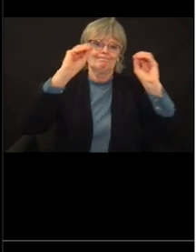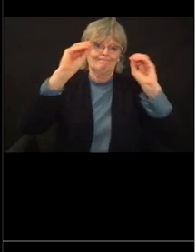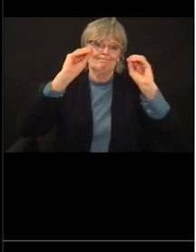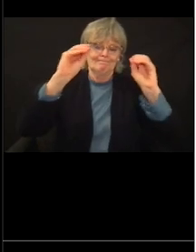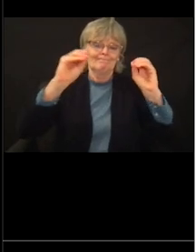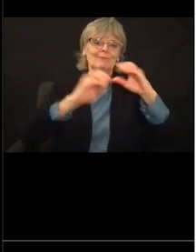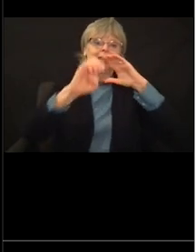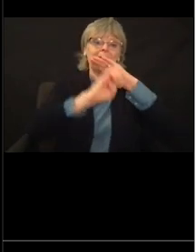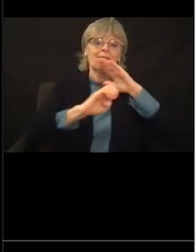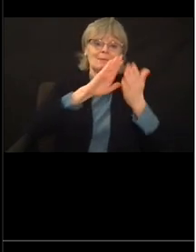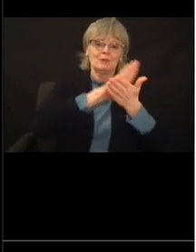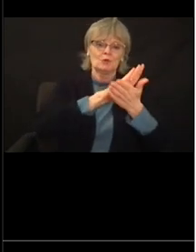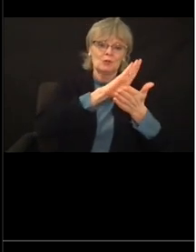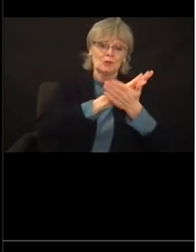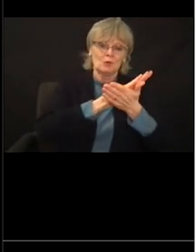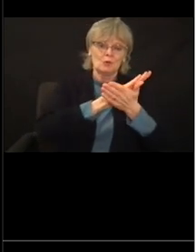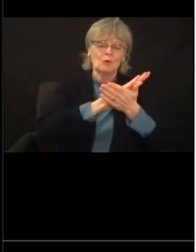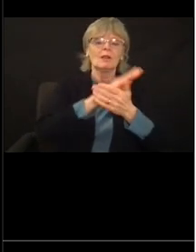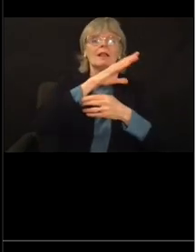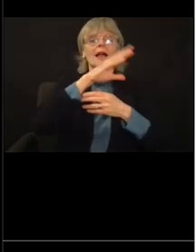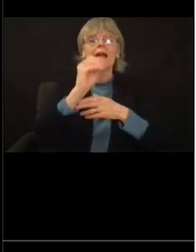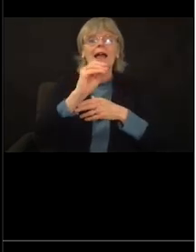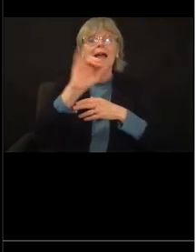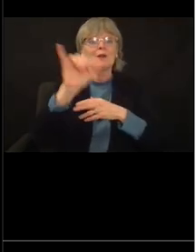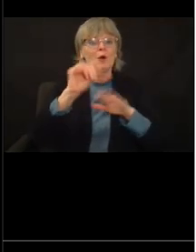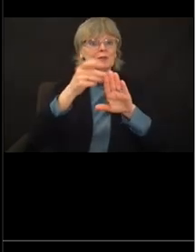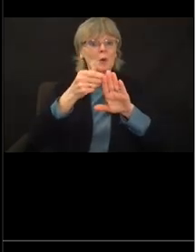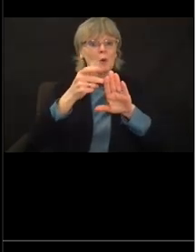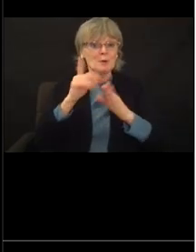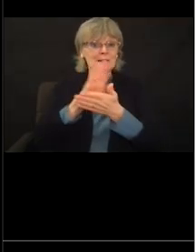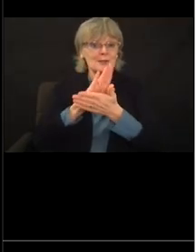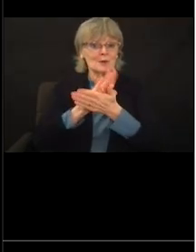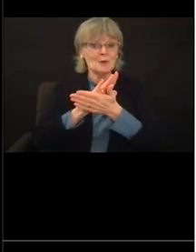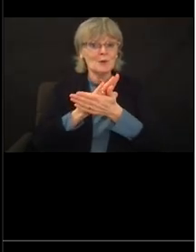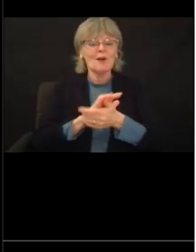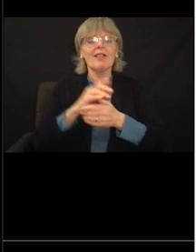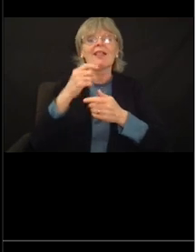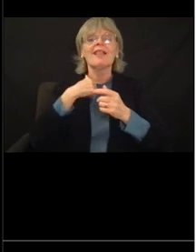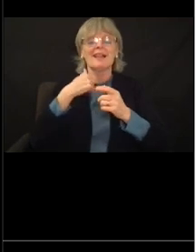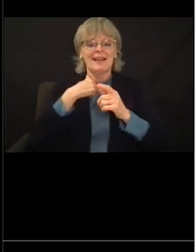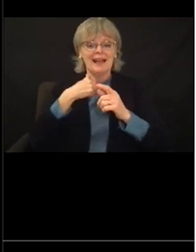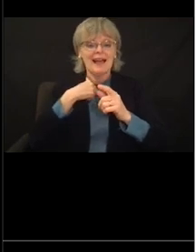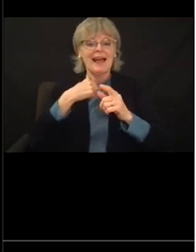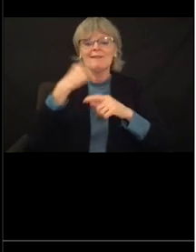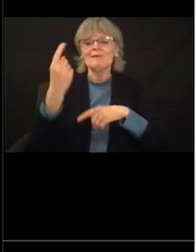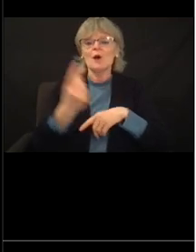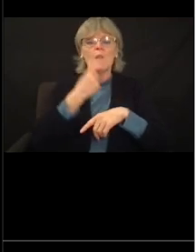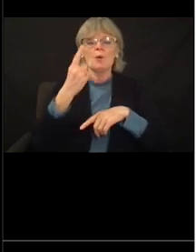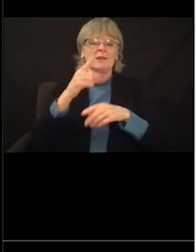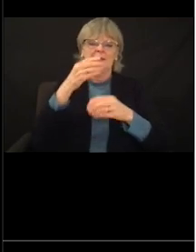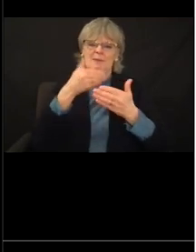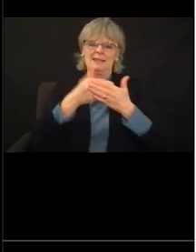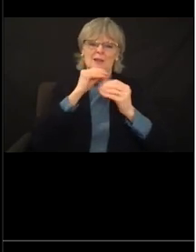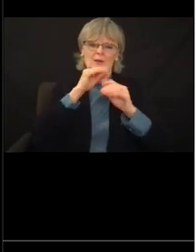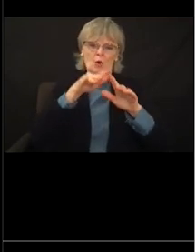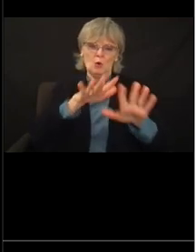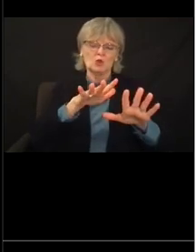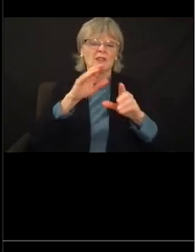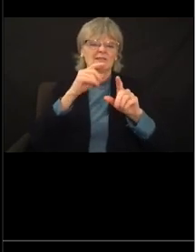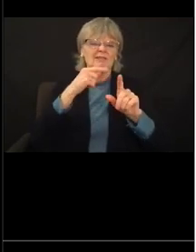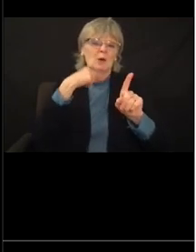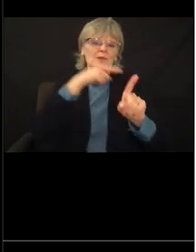elementary school and then eventually in preschool. So I lived on Oahu to go to college. So I've always been around the ocean from the age